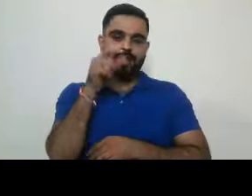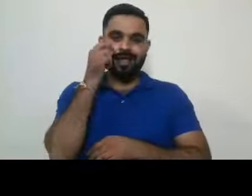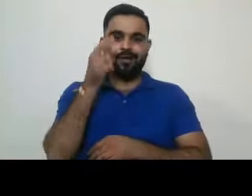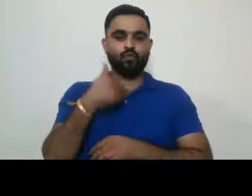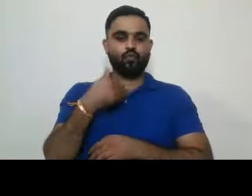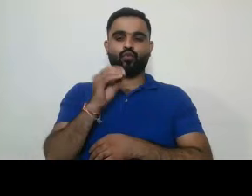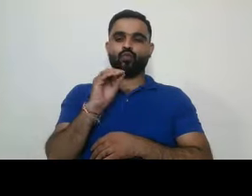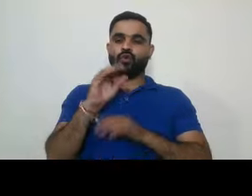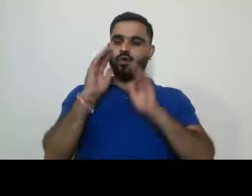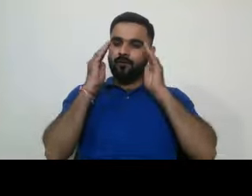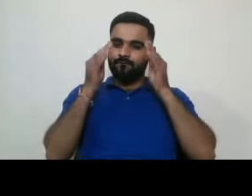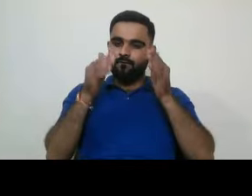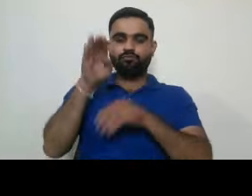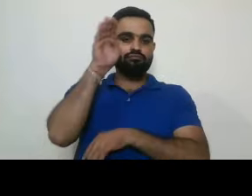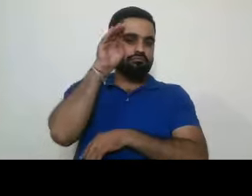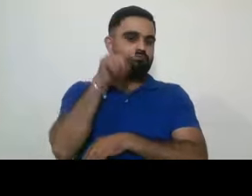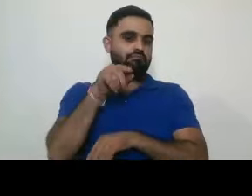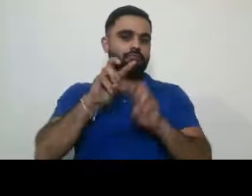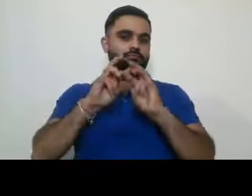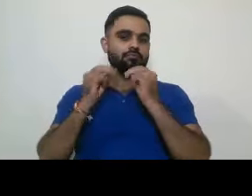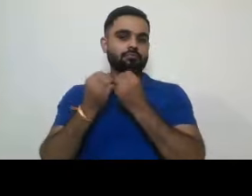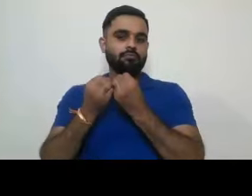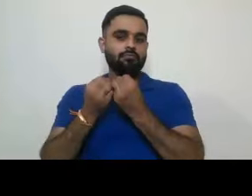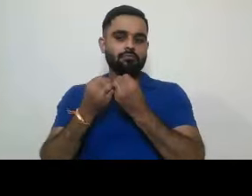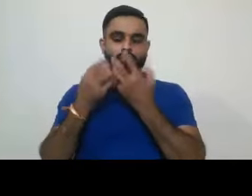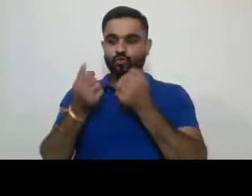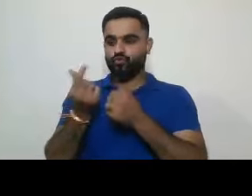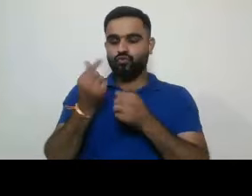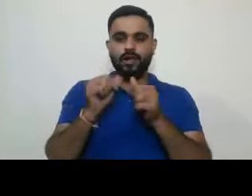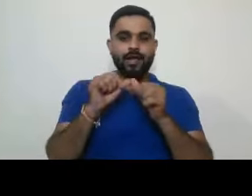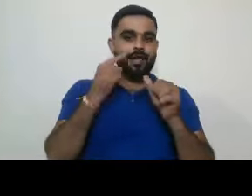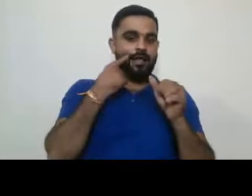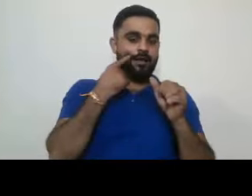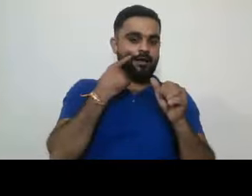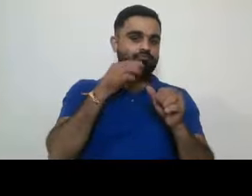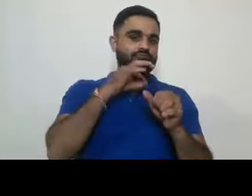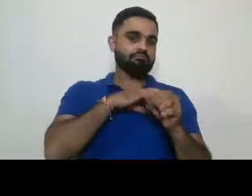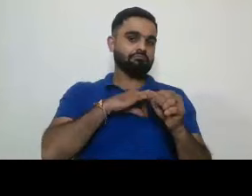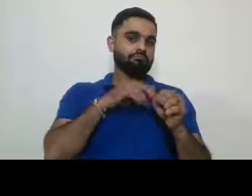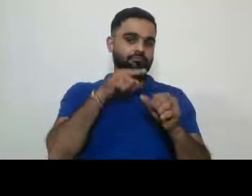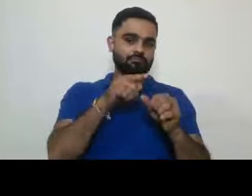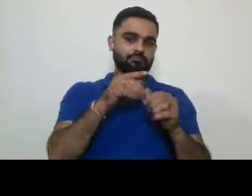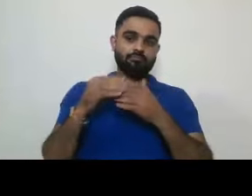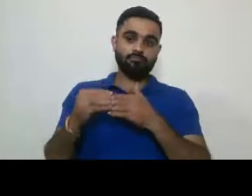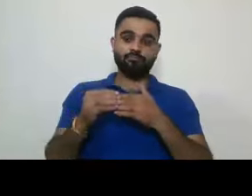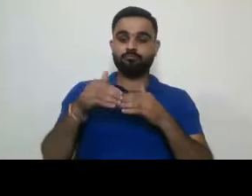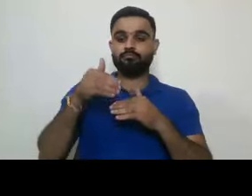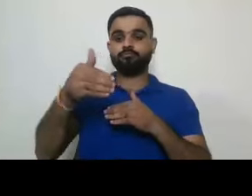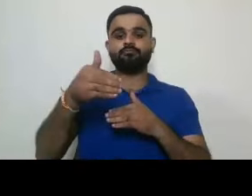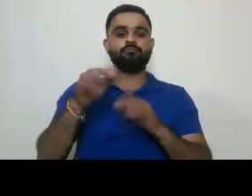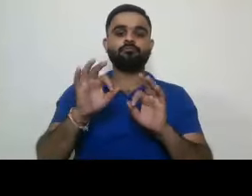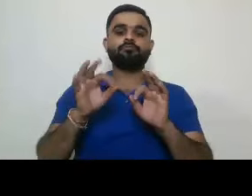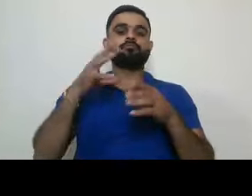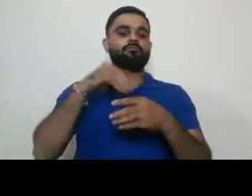are focusing on listening in this workshop, and we want to use AI to our advantage for that. So let's go without further ado